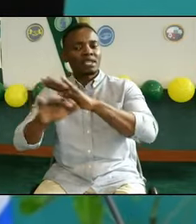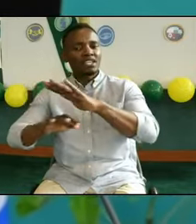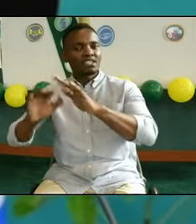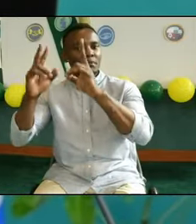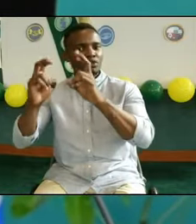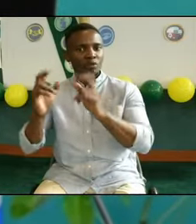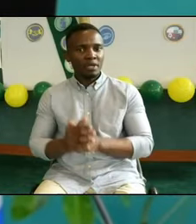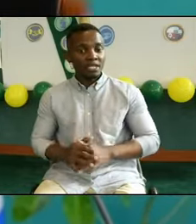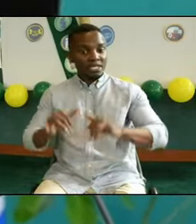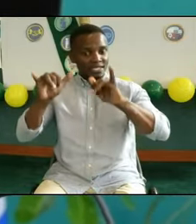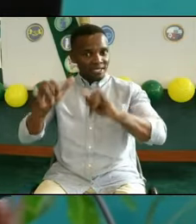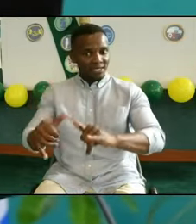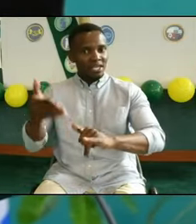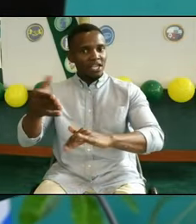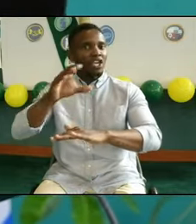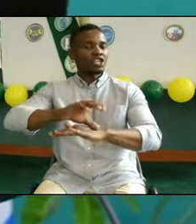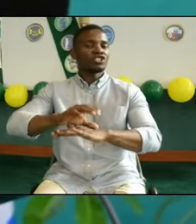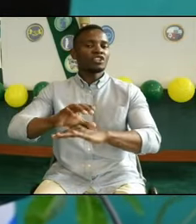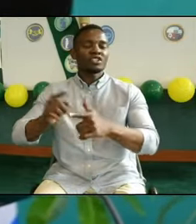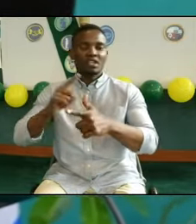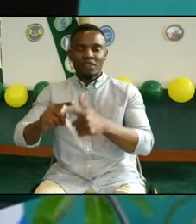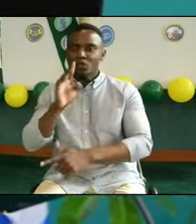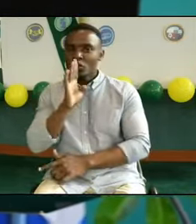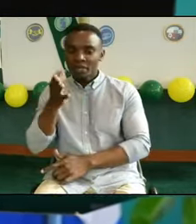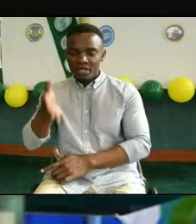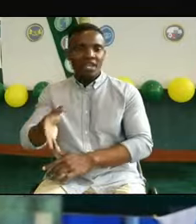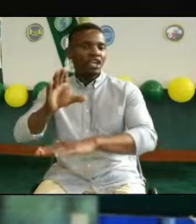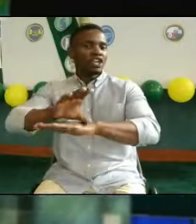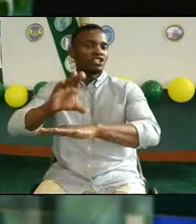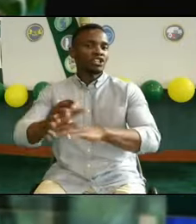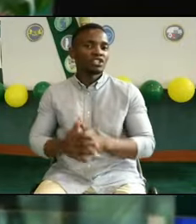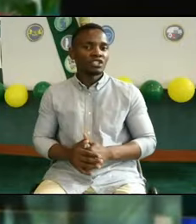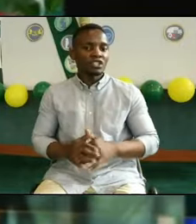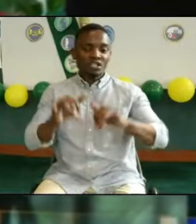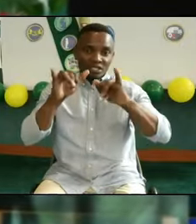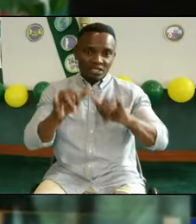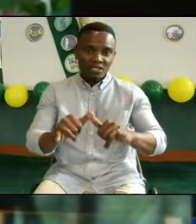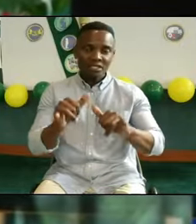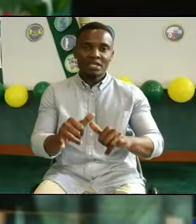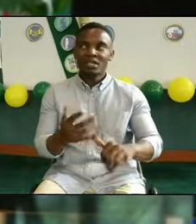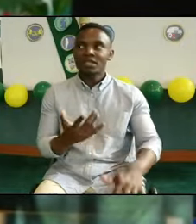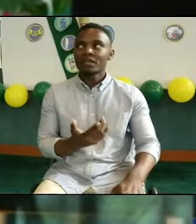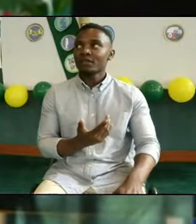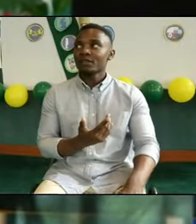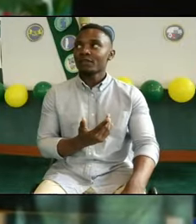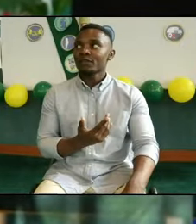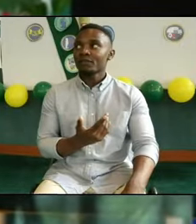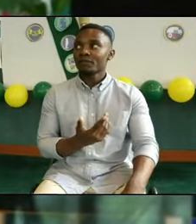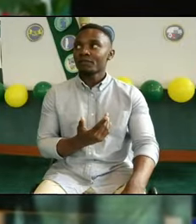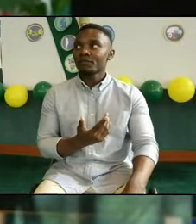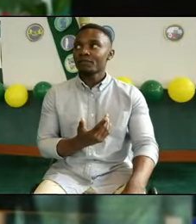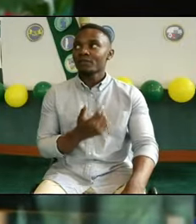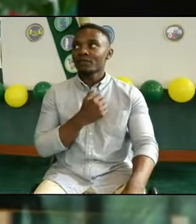in charge to be in charge. I say what? Stay charged to be what? In charge.